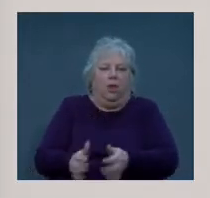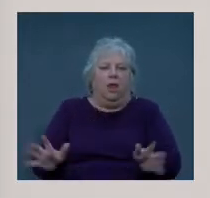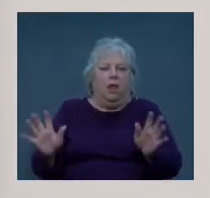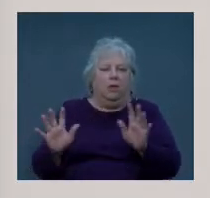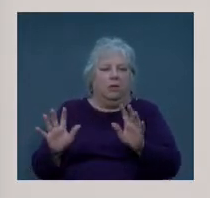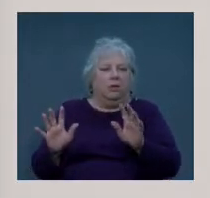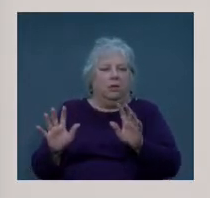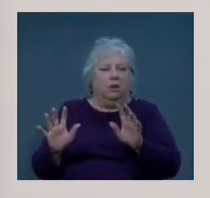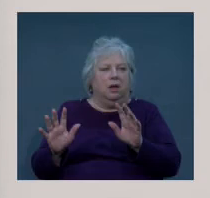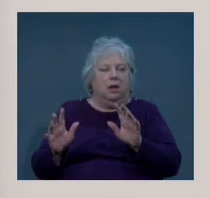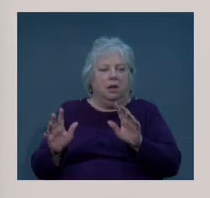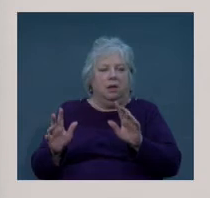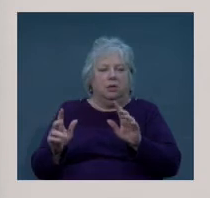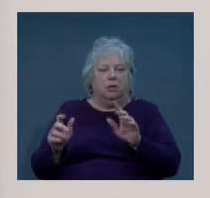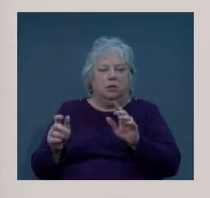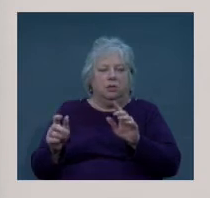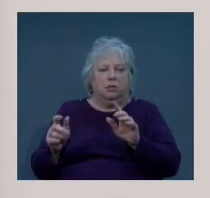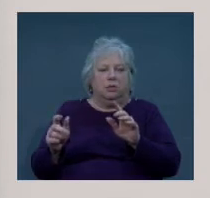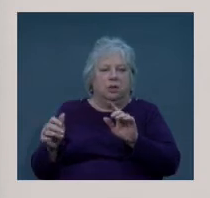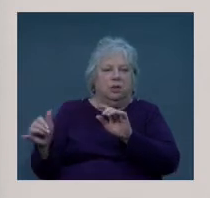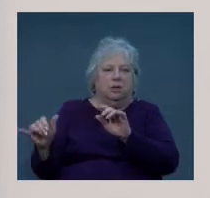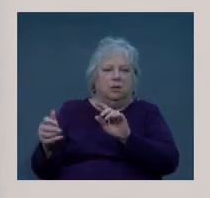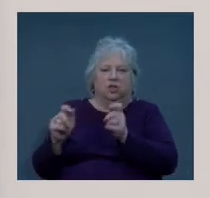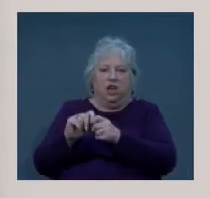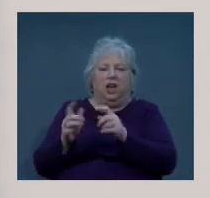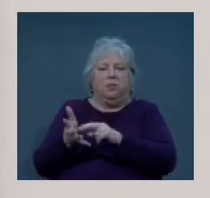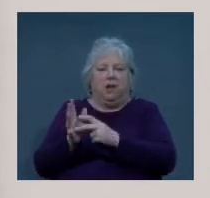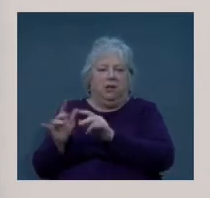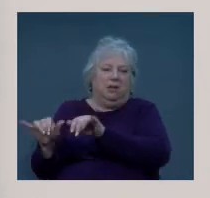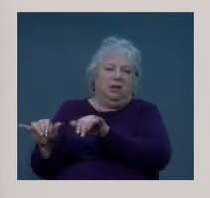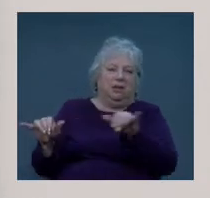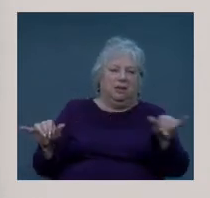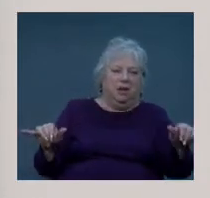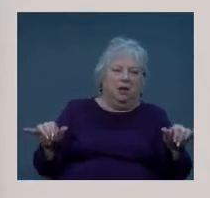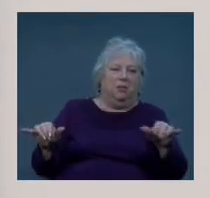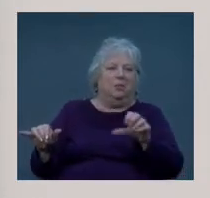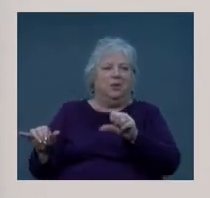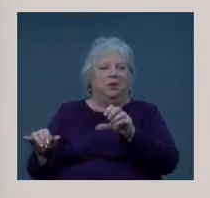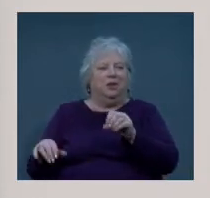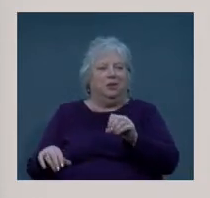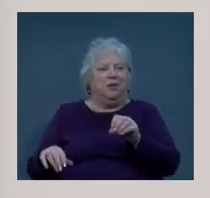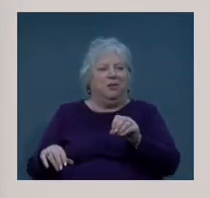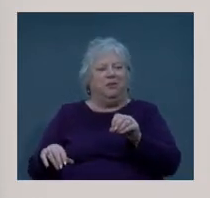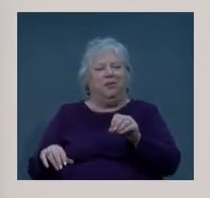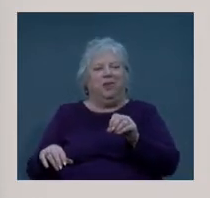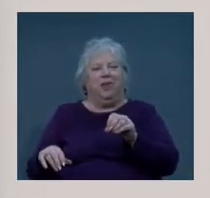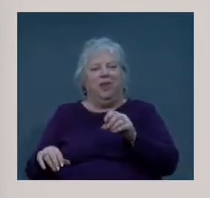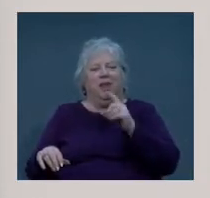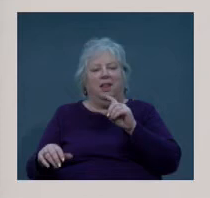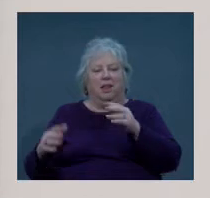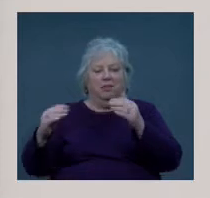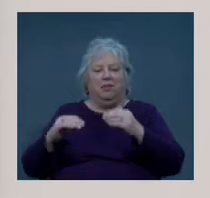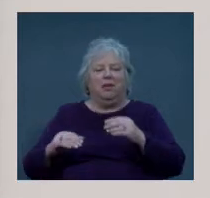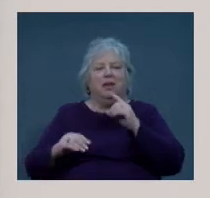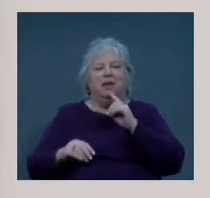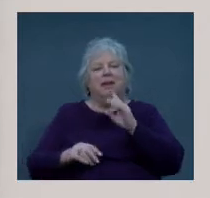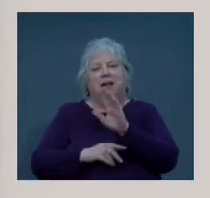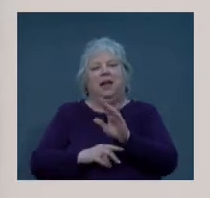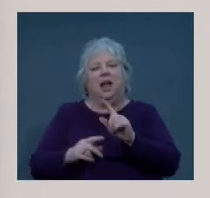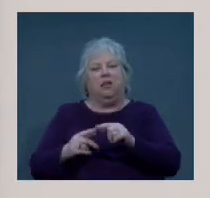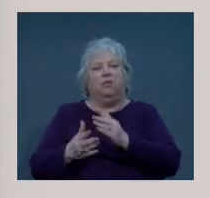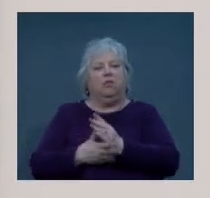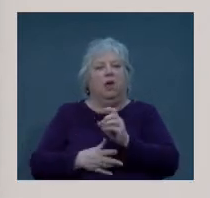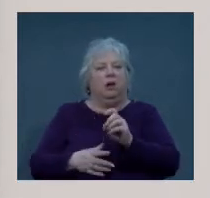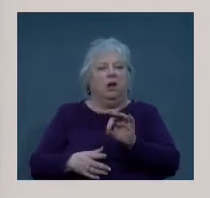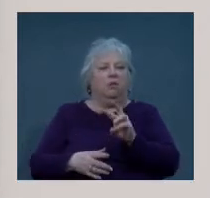to vary those. A third request would be regarding dedication of additional right-of-way for